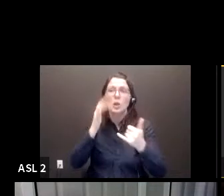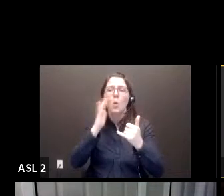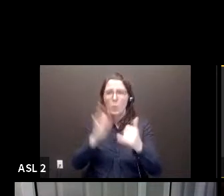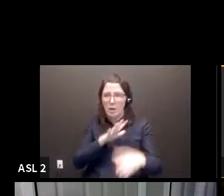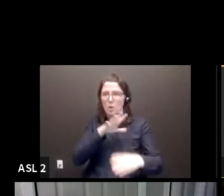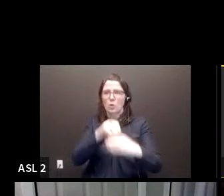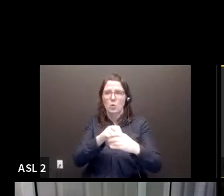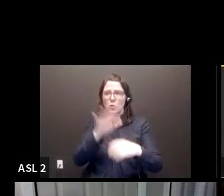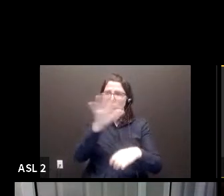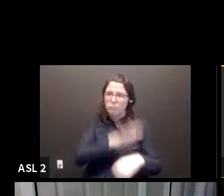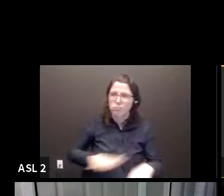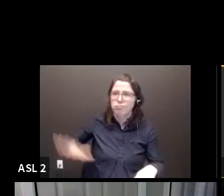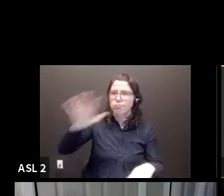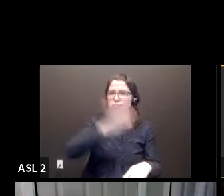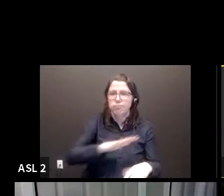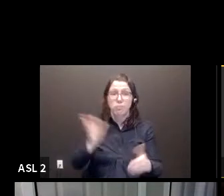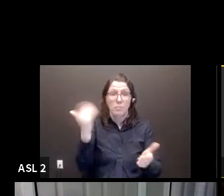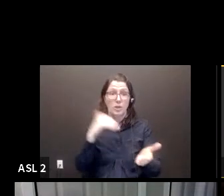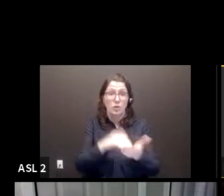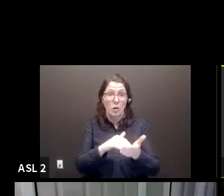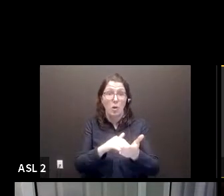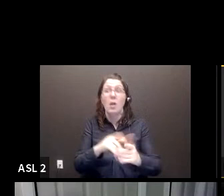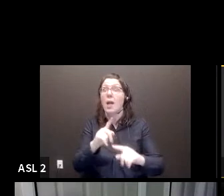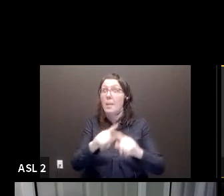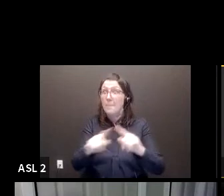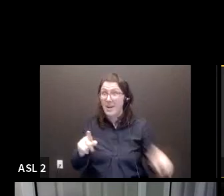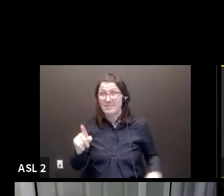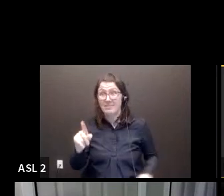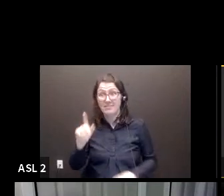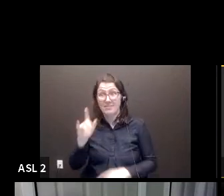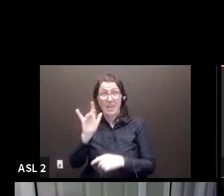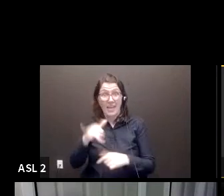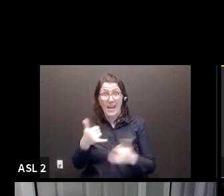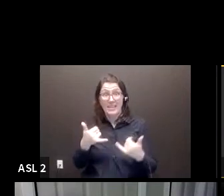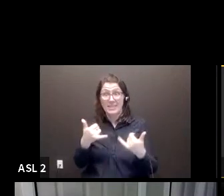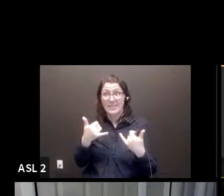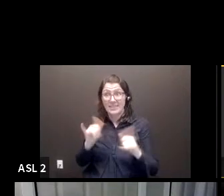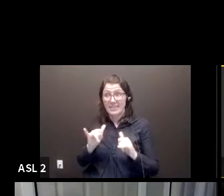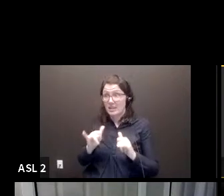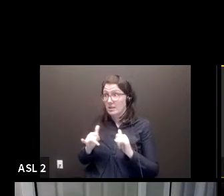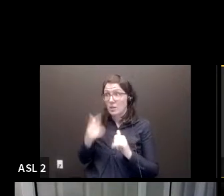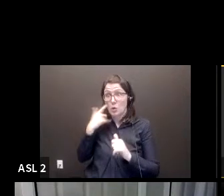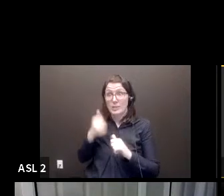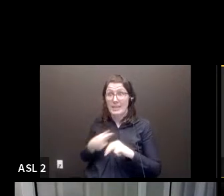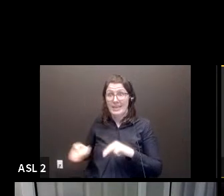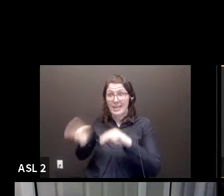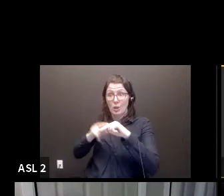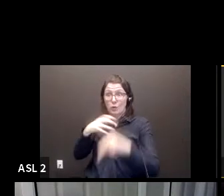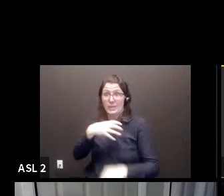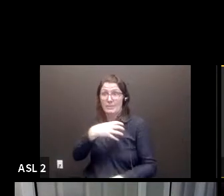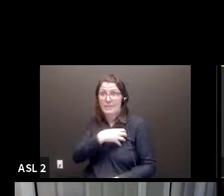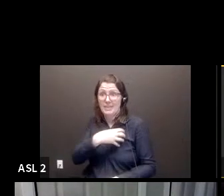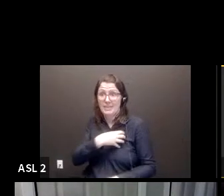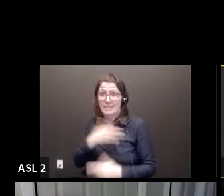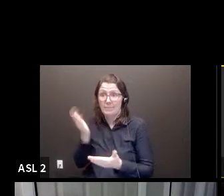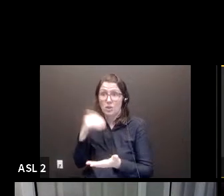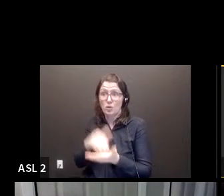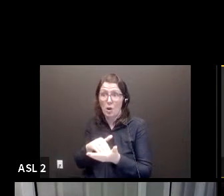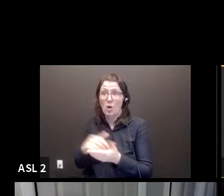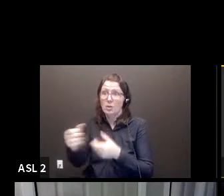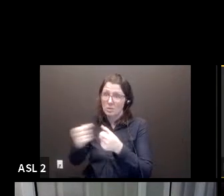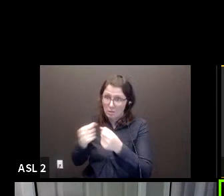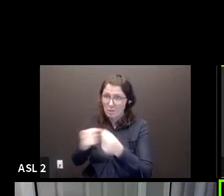seems all of that is an increase to staffing and the operating budget of the montreal police service